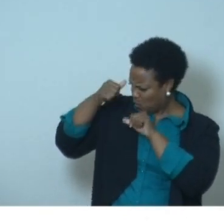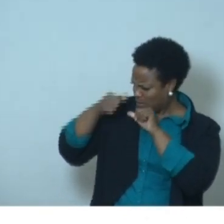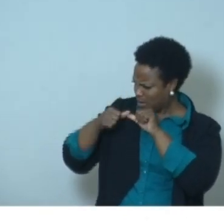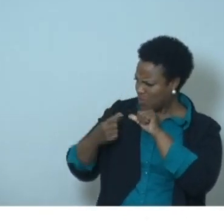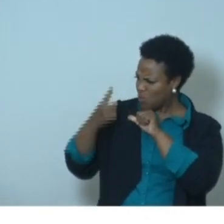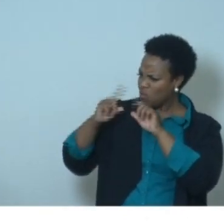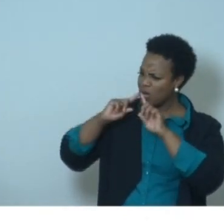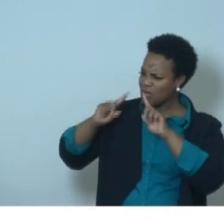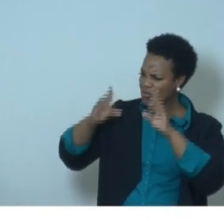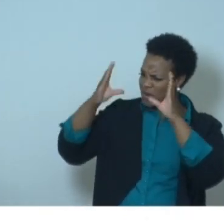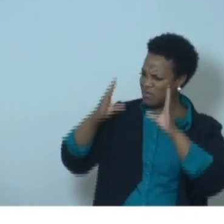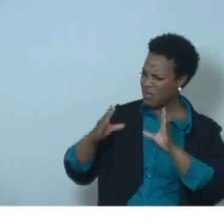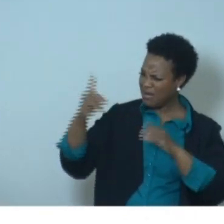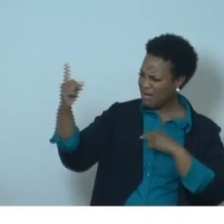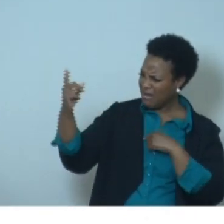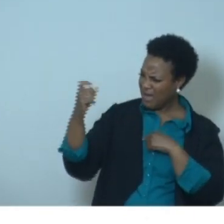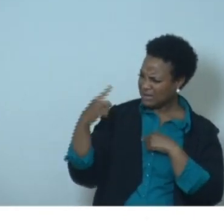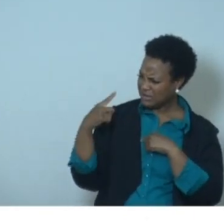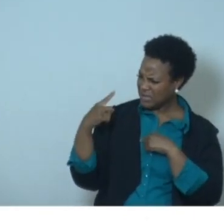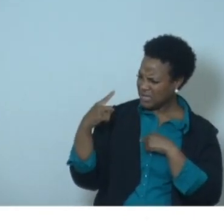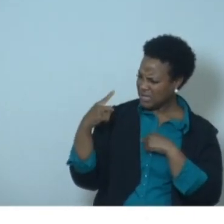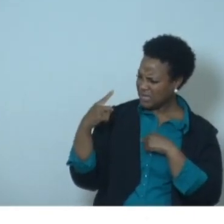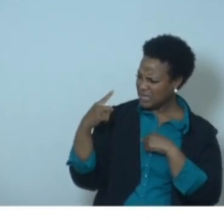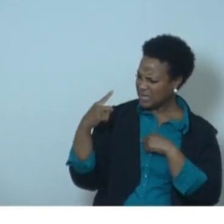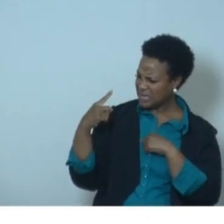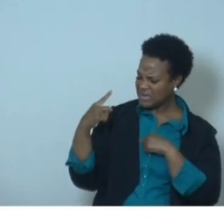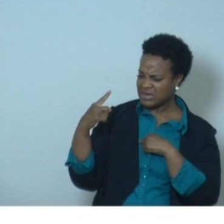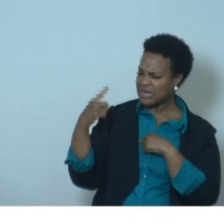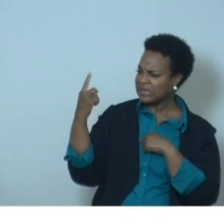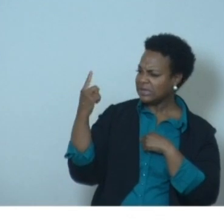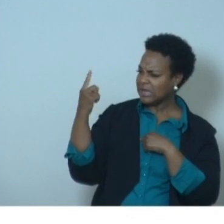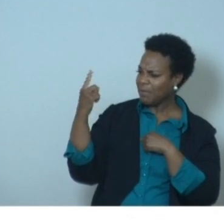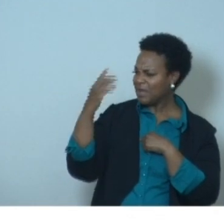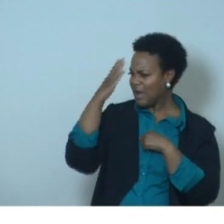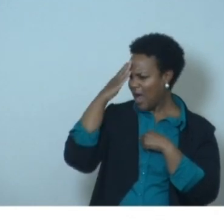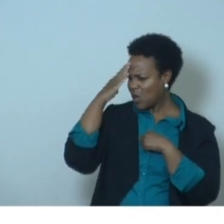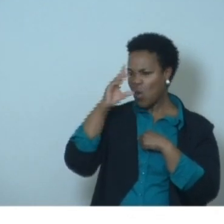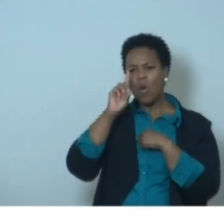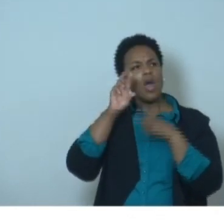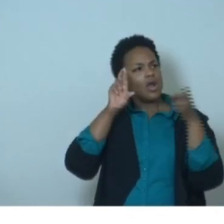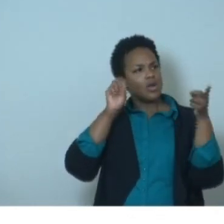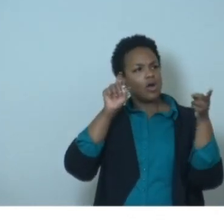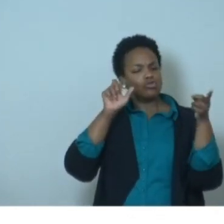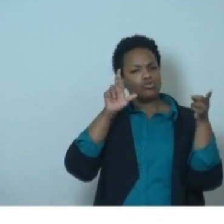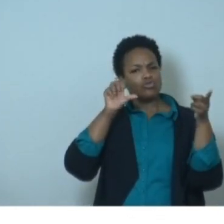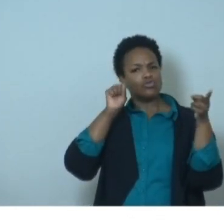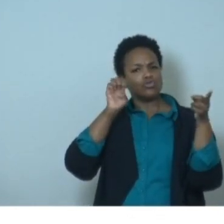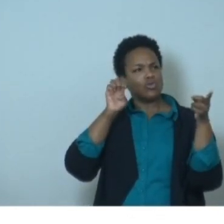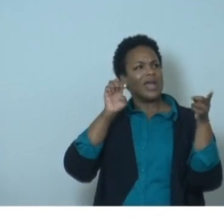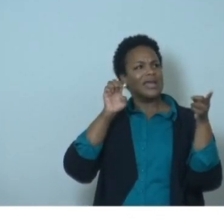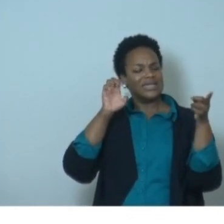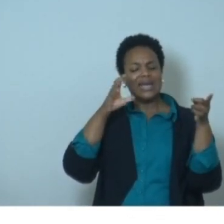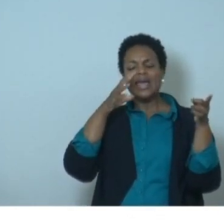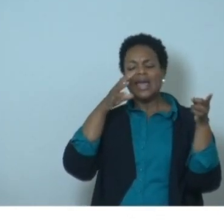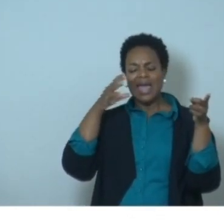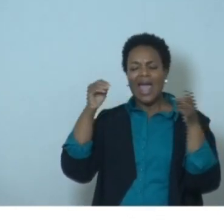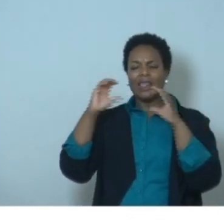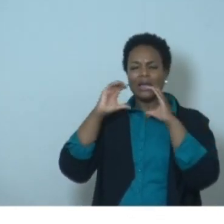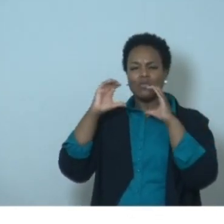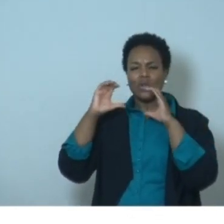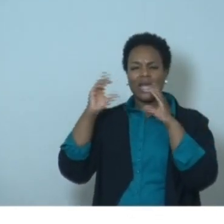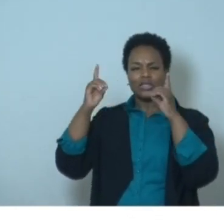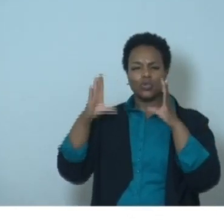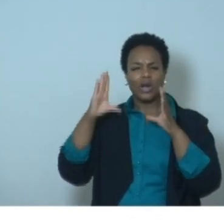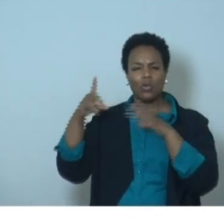us a question, I know that Dr. Grace and my communications director will quickly tell me who opened up first. I want to say it was